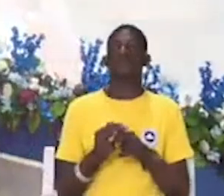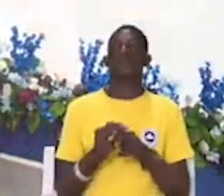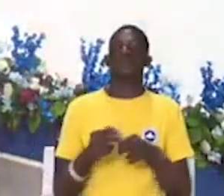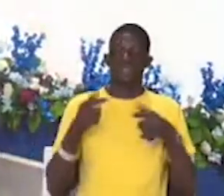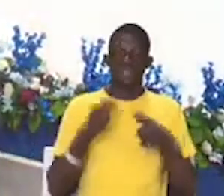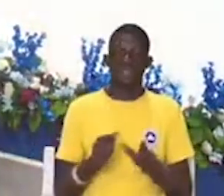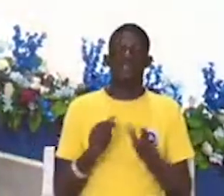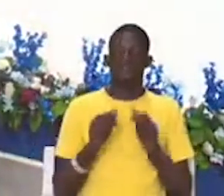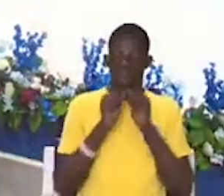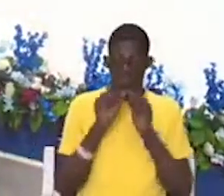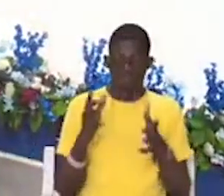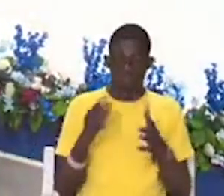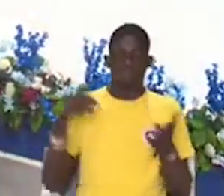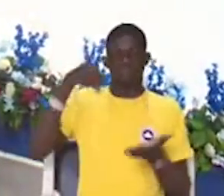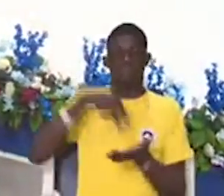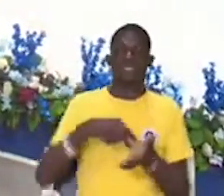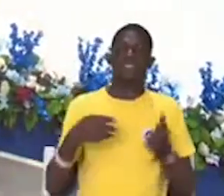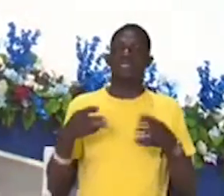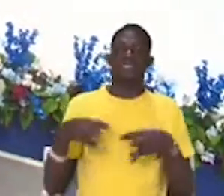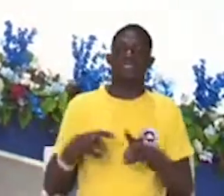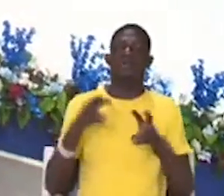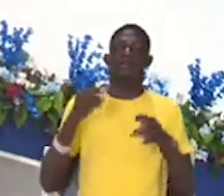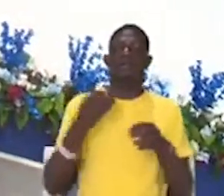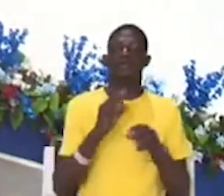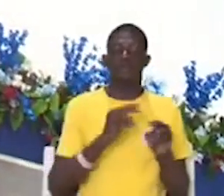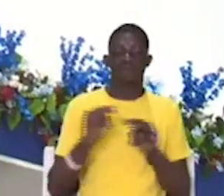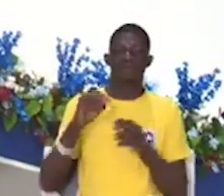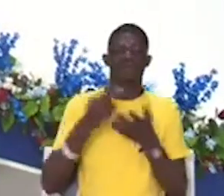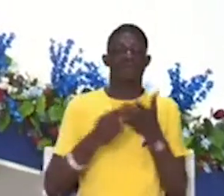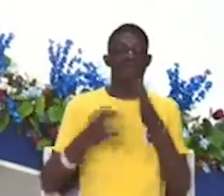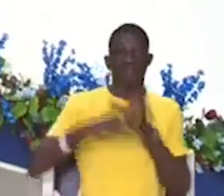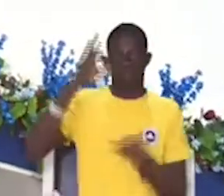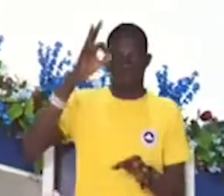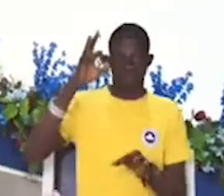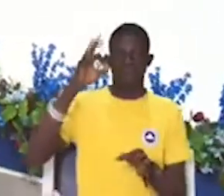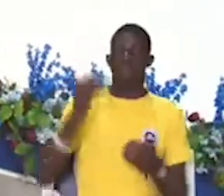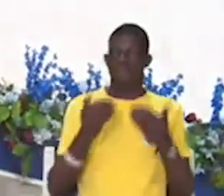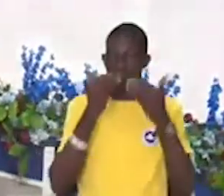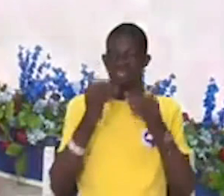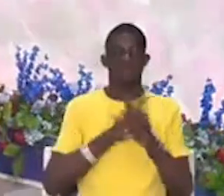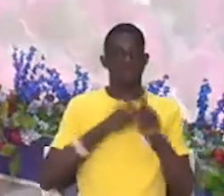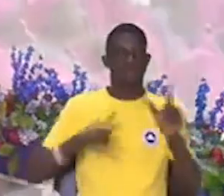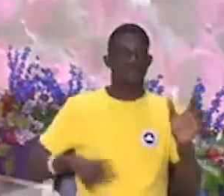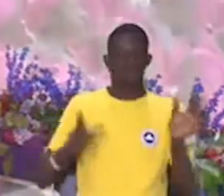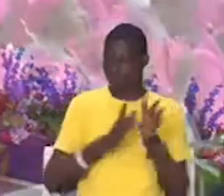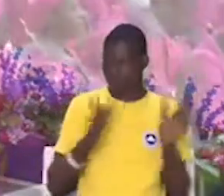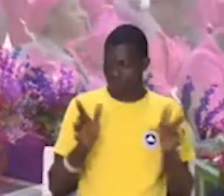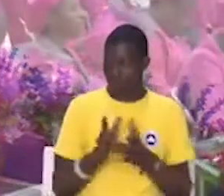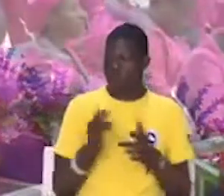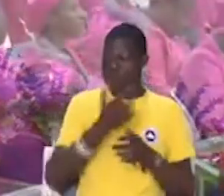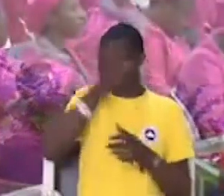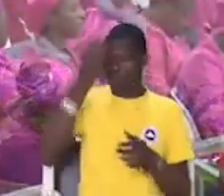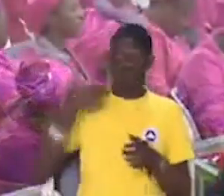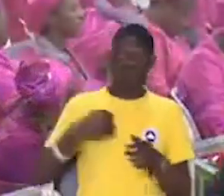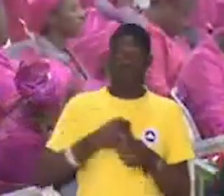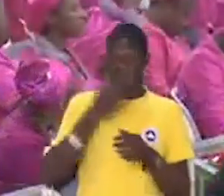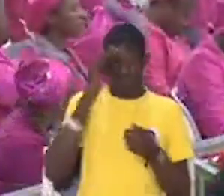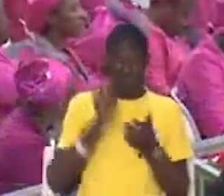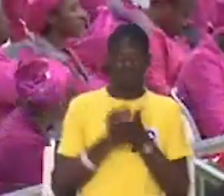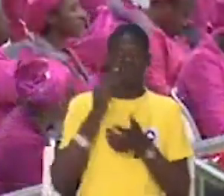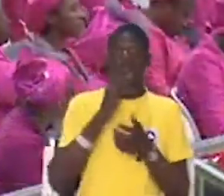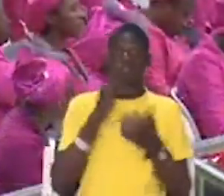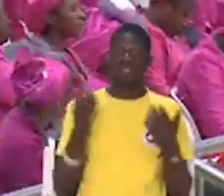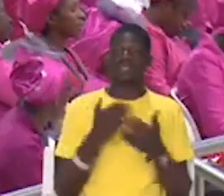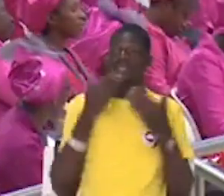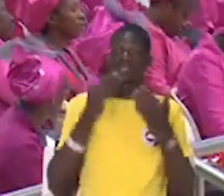Let nothing stand in the way of the move of your Holy Spirit. Thank you, Lord Jesus, because we know you are here.